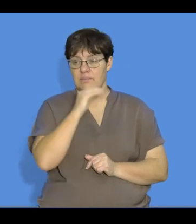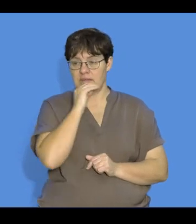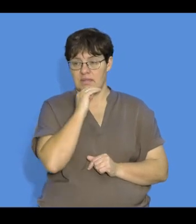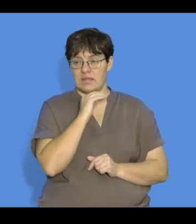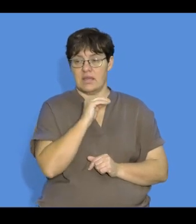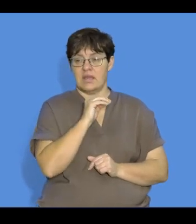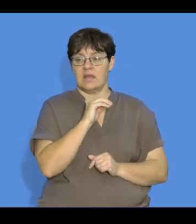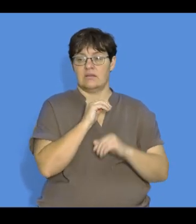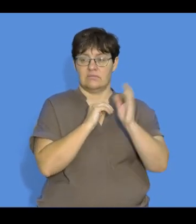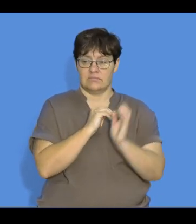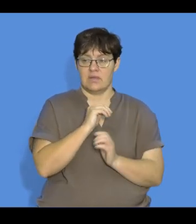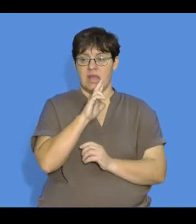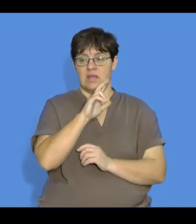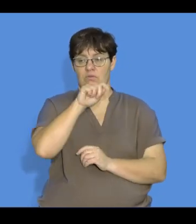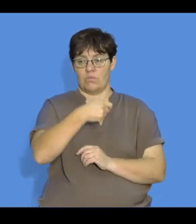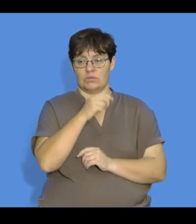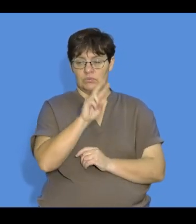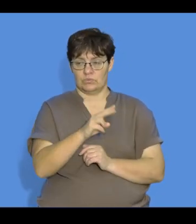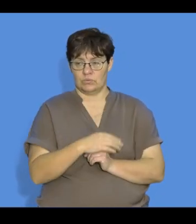is 8.2, right?